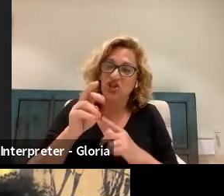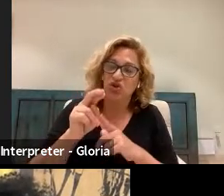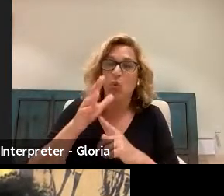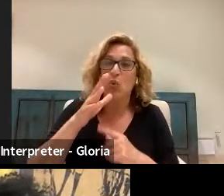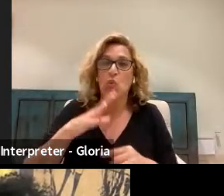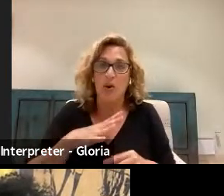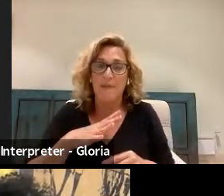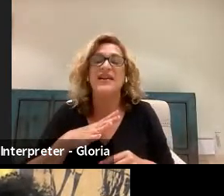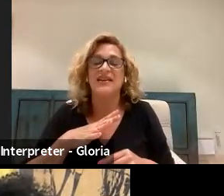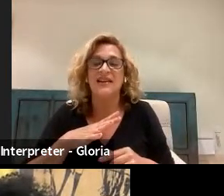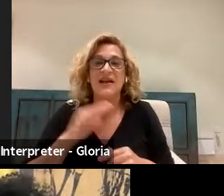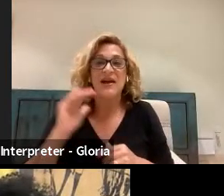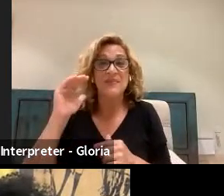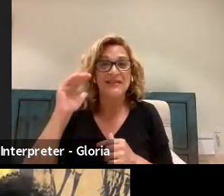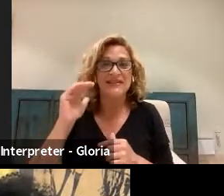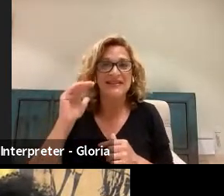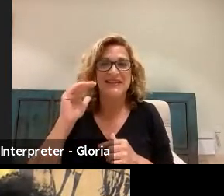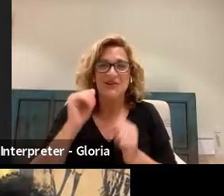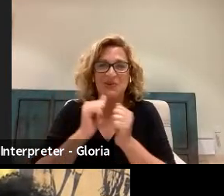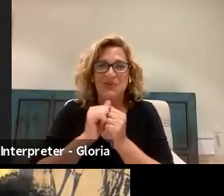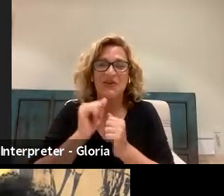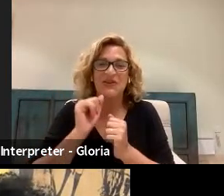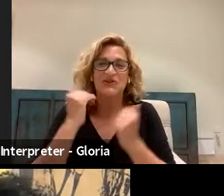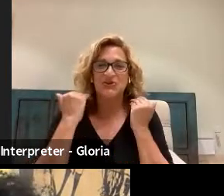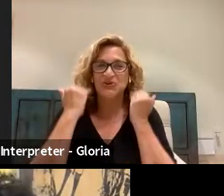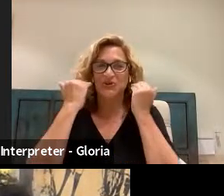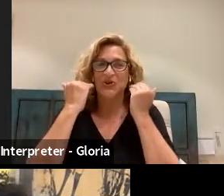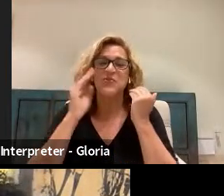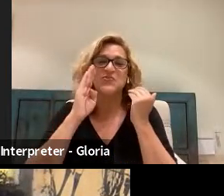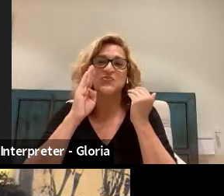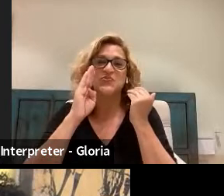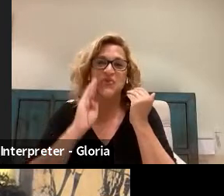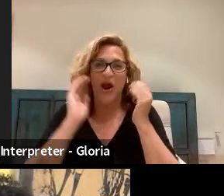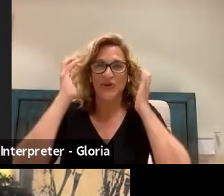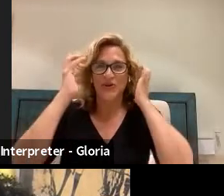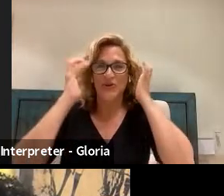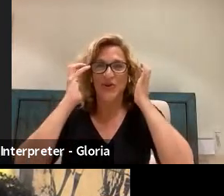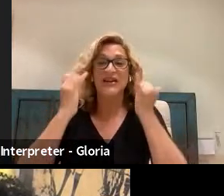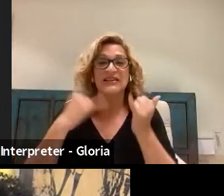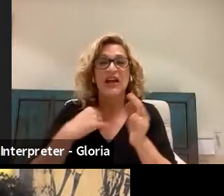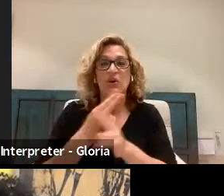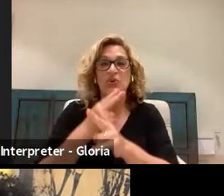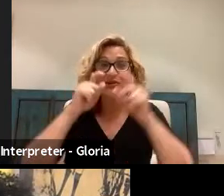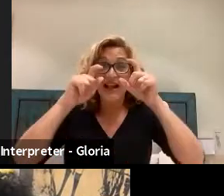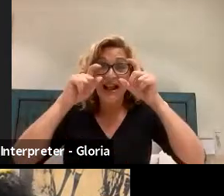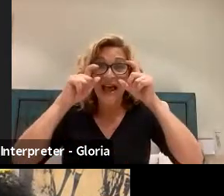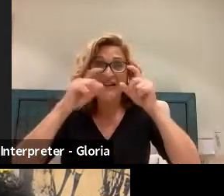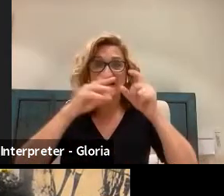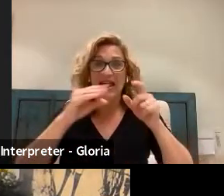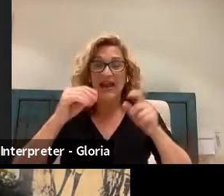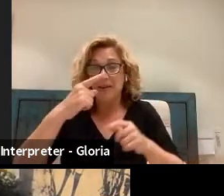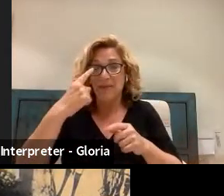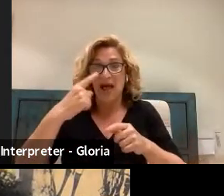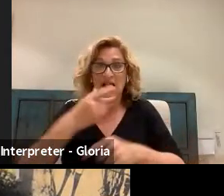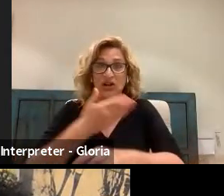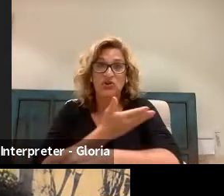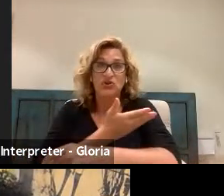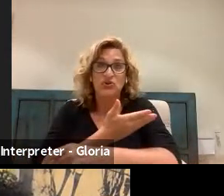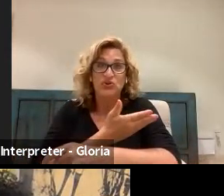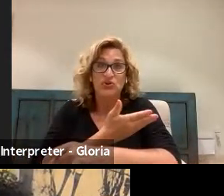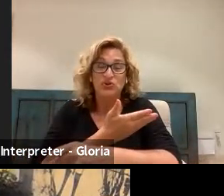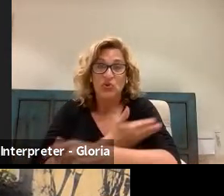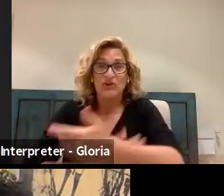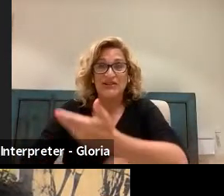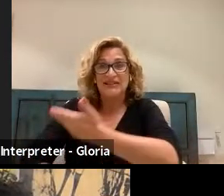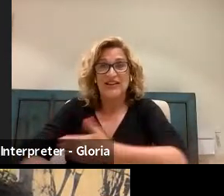with short brown curly hair. Today I'm wearing glasses and a black short sleeve dress. The